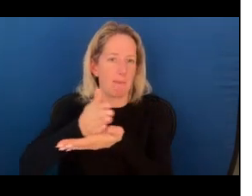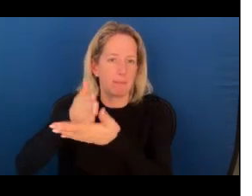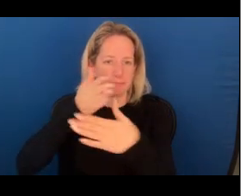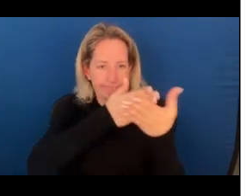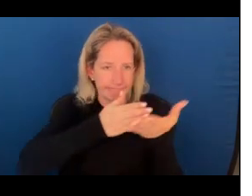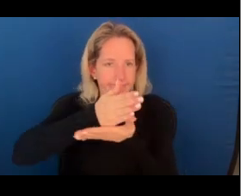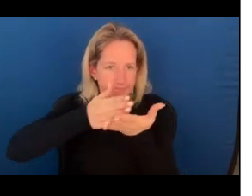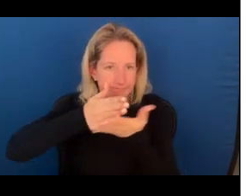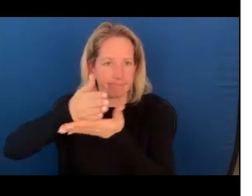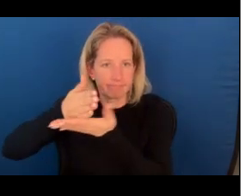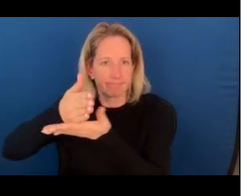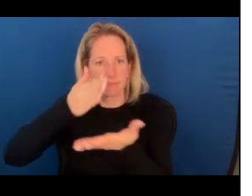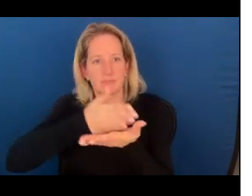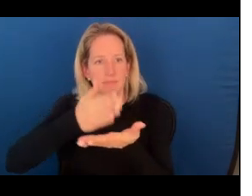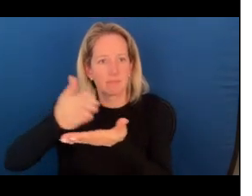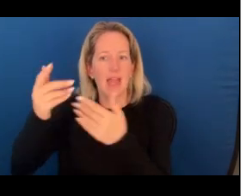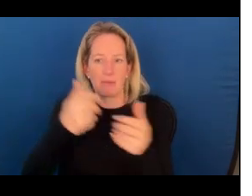heavy. So